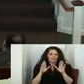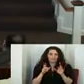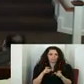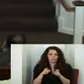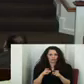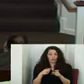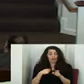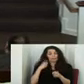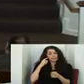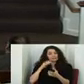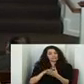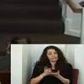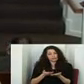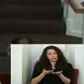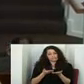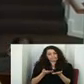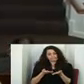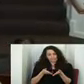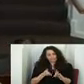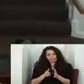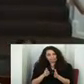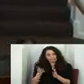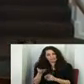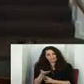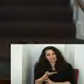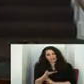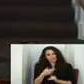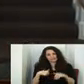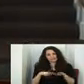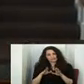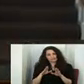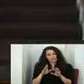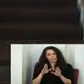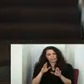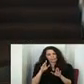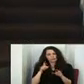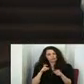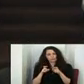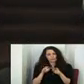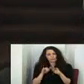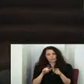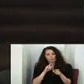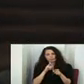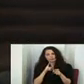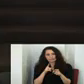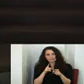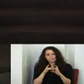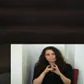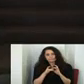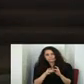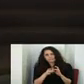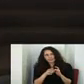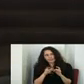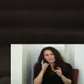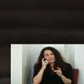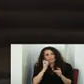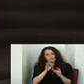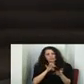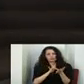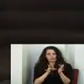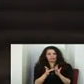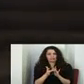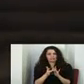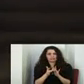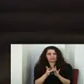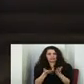invited to give up control, what we're being invited to is to put on the mind of Christ, to put on the Spirit of the Holy,